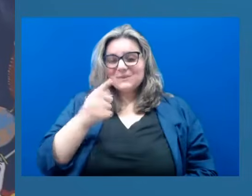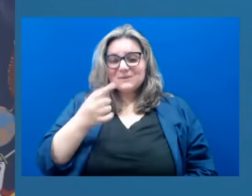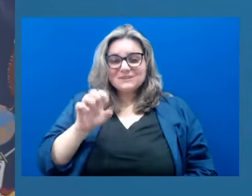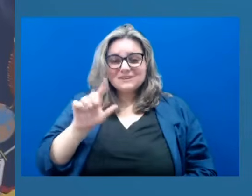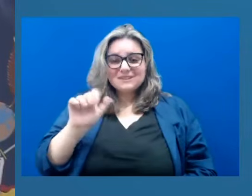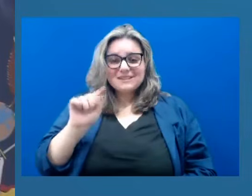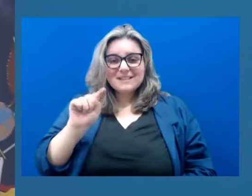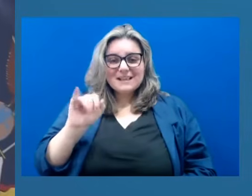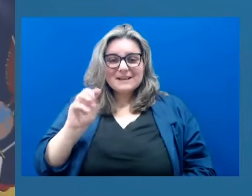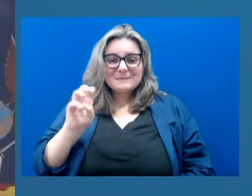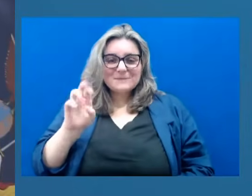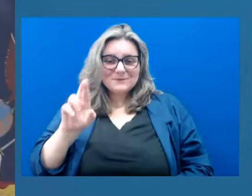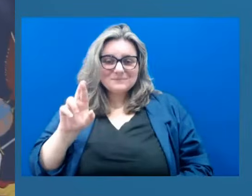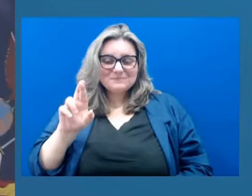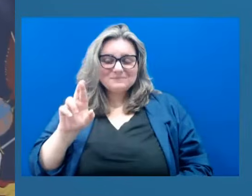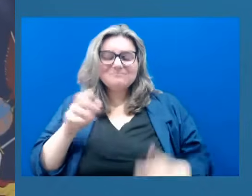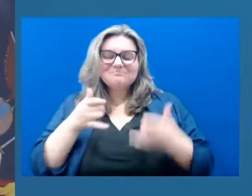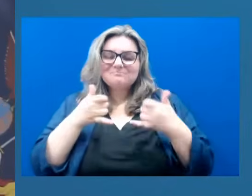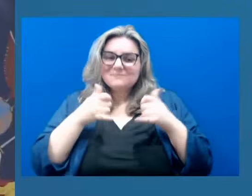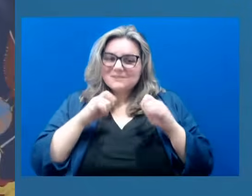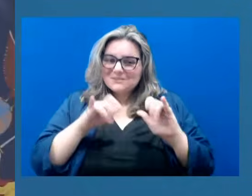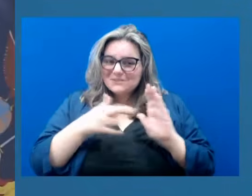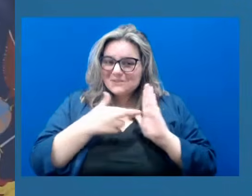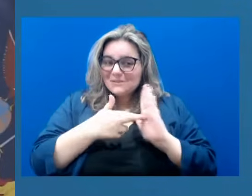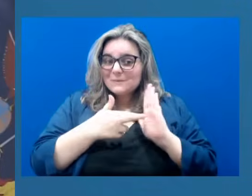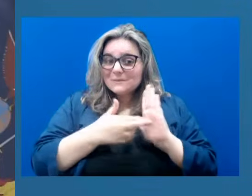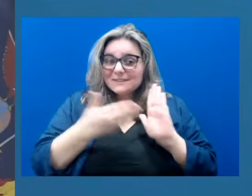who still represents us very, very well